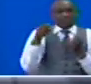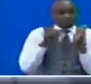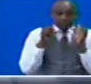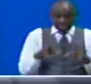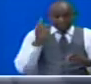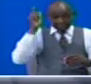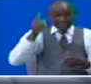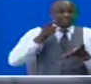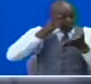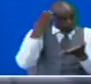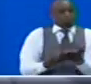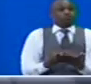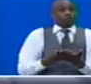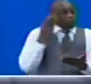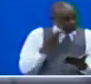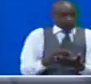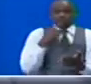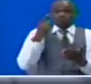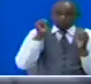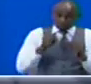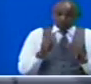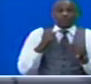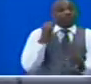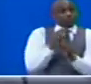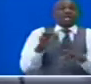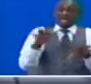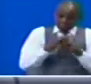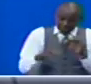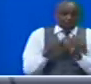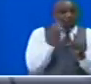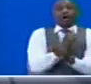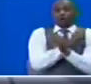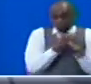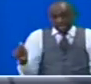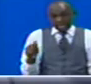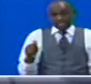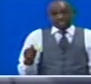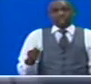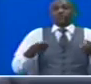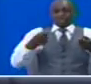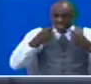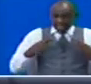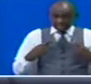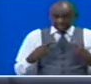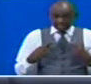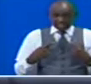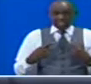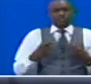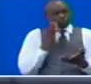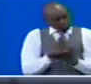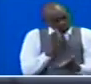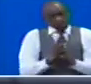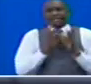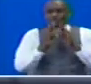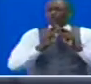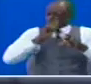proven and that it will be able to synchronize across the Republic and give us credible delivery of the